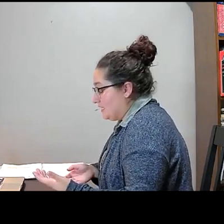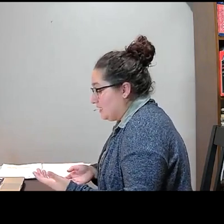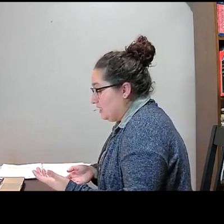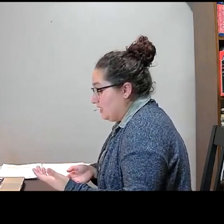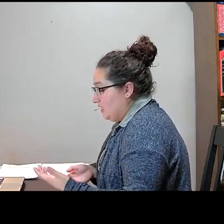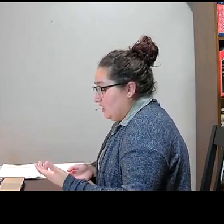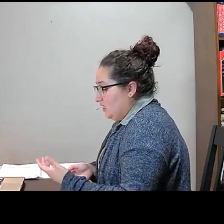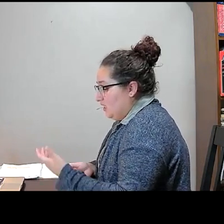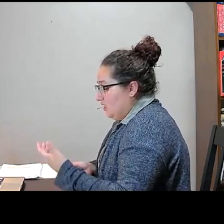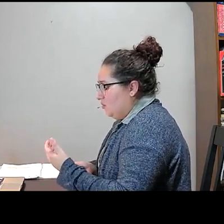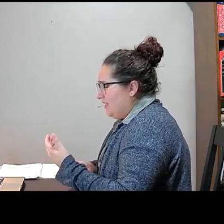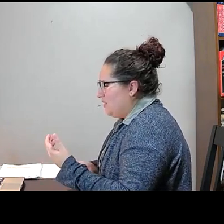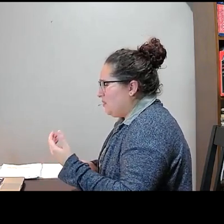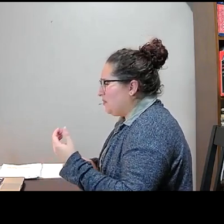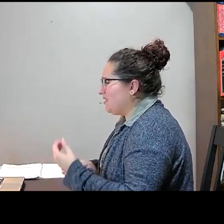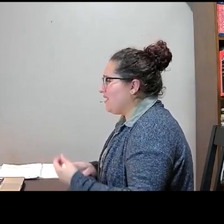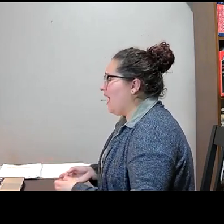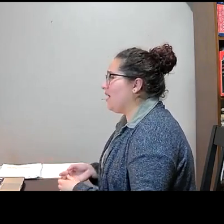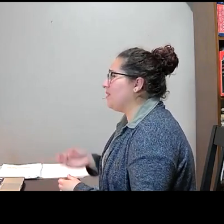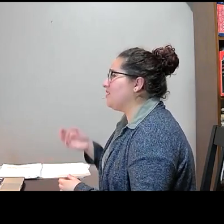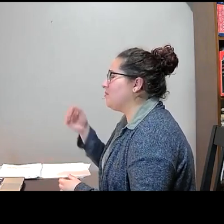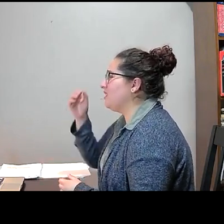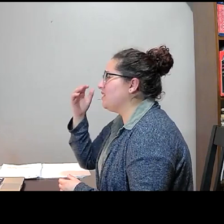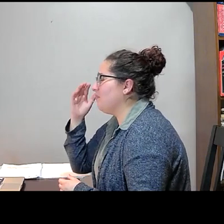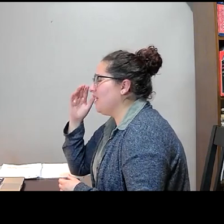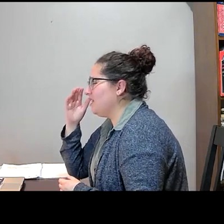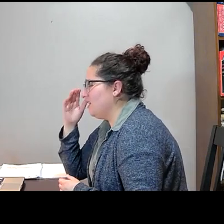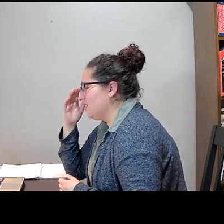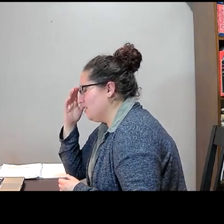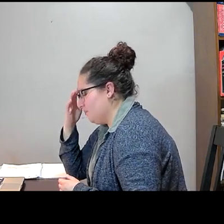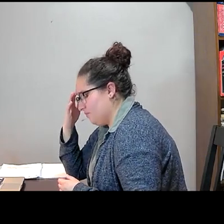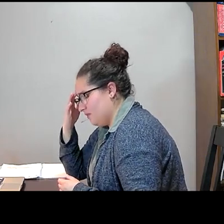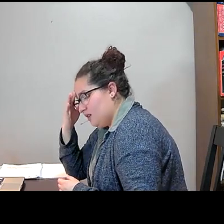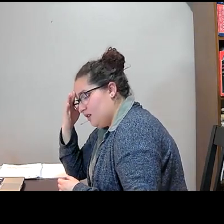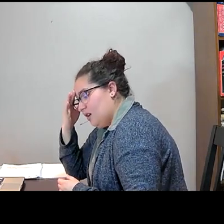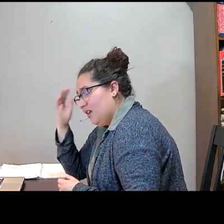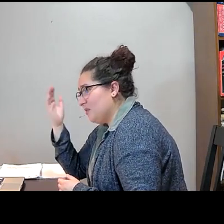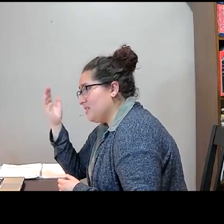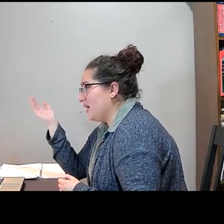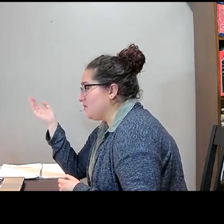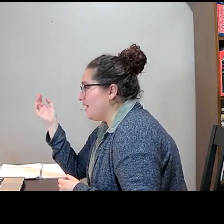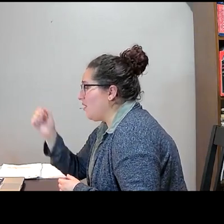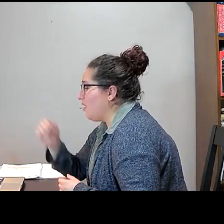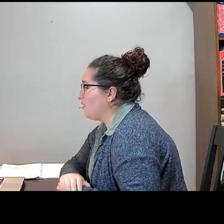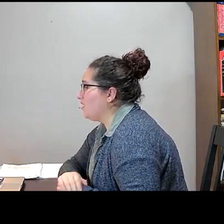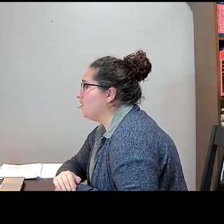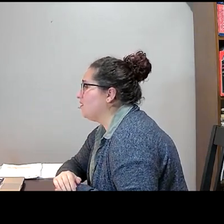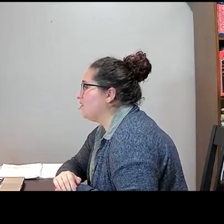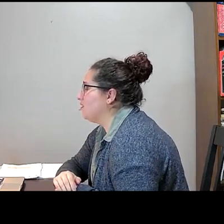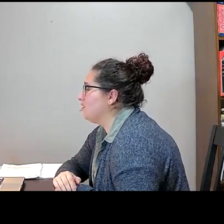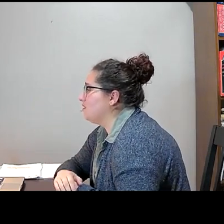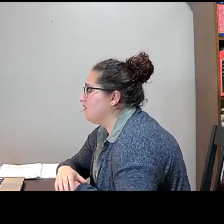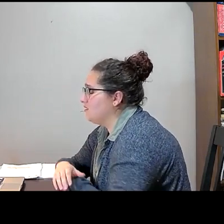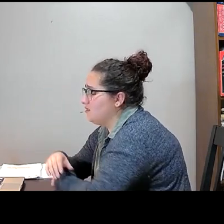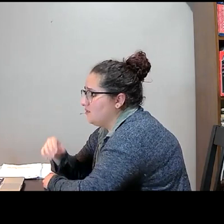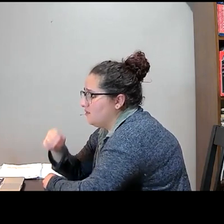accidents. We need people to die because we need the money. Otherwise, the bank will take our property. I know